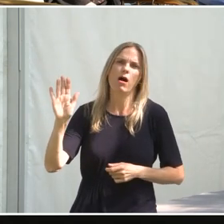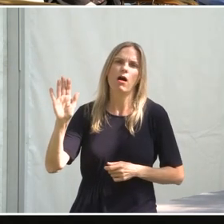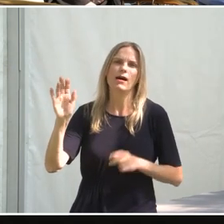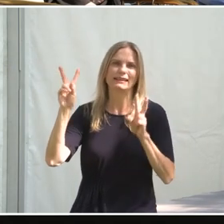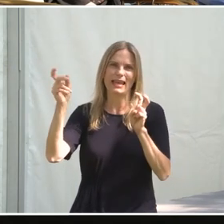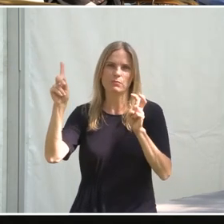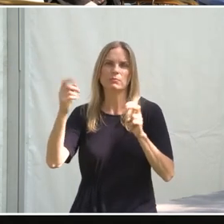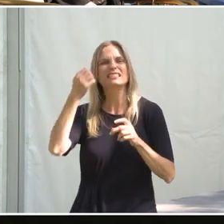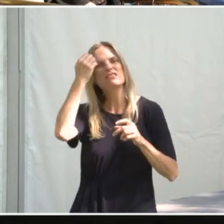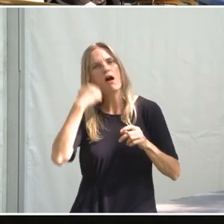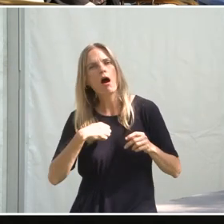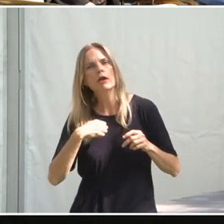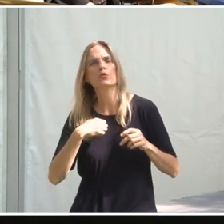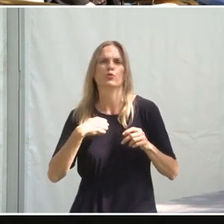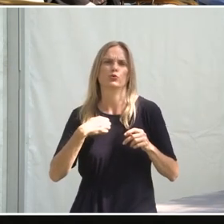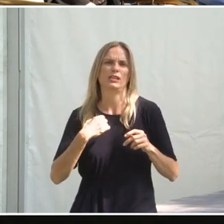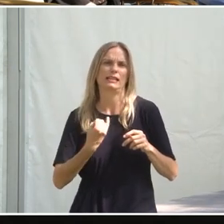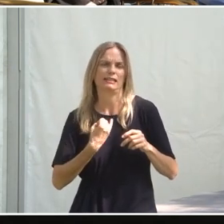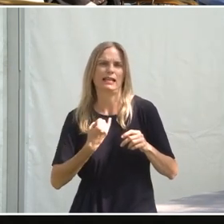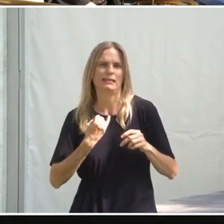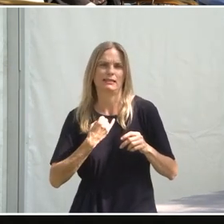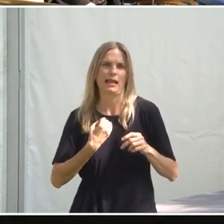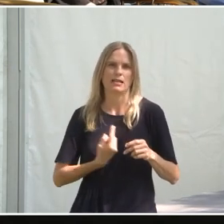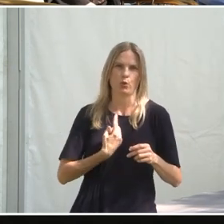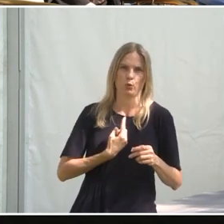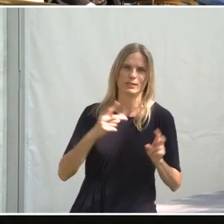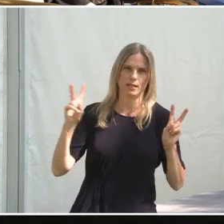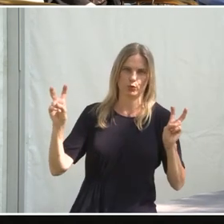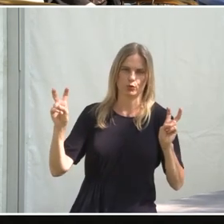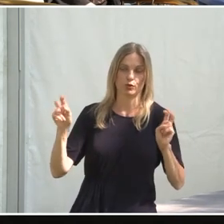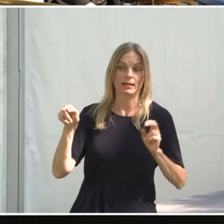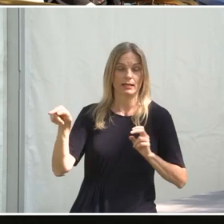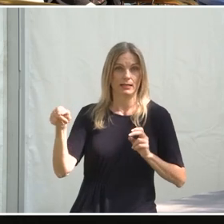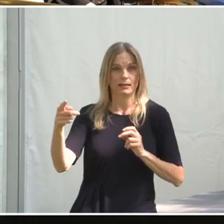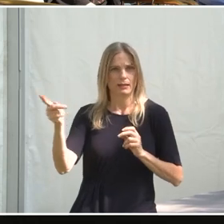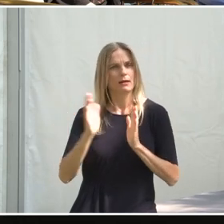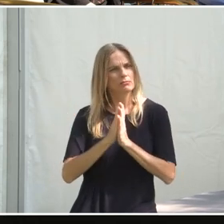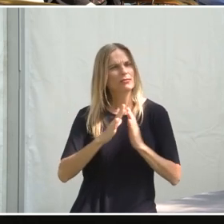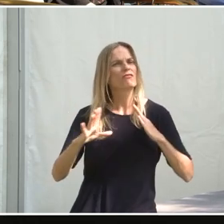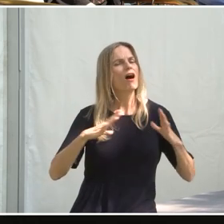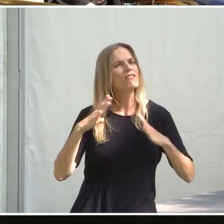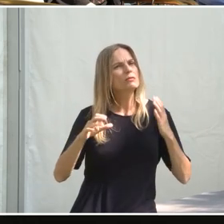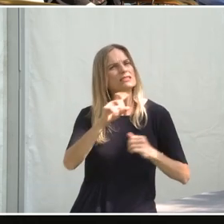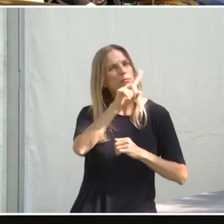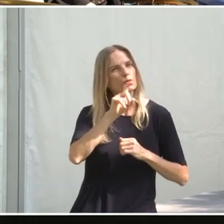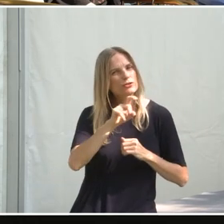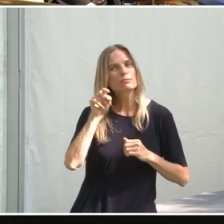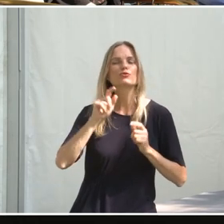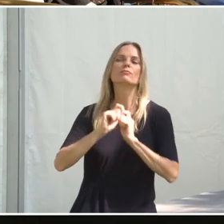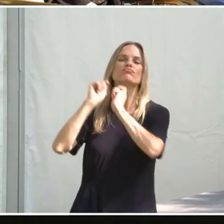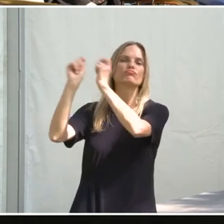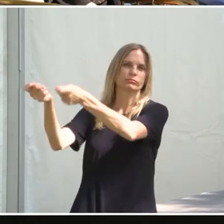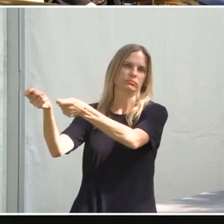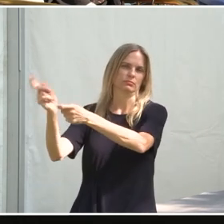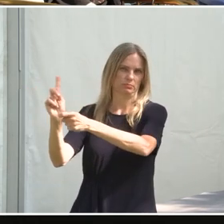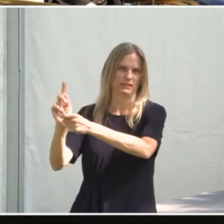asked all the panelists to prepare a question that they would like to ask the panel in Norway to discuss. However,